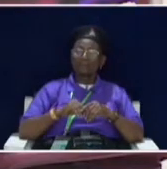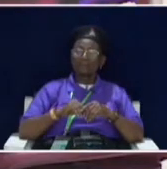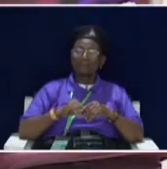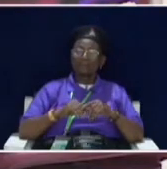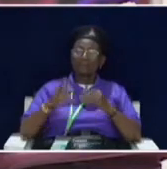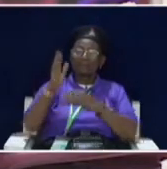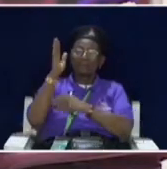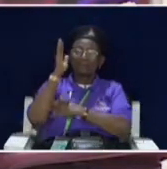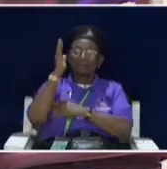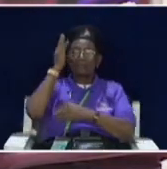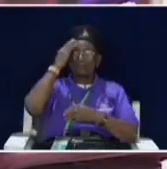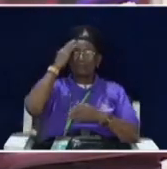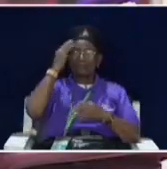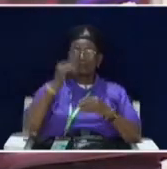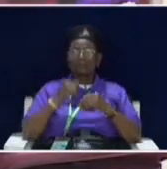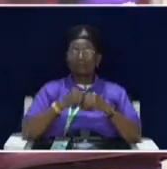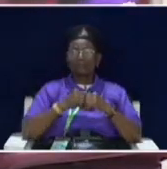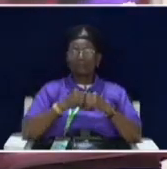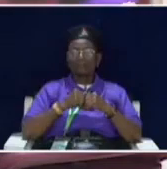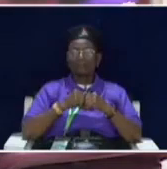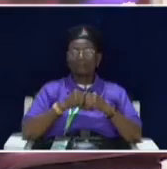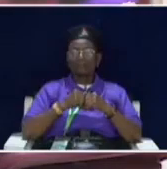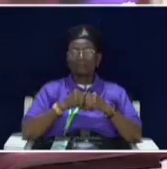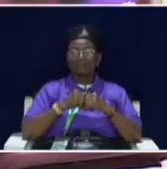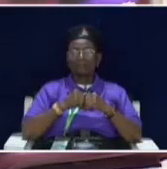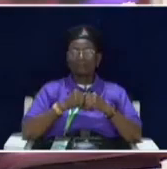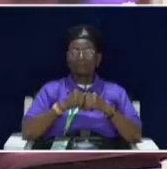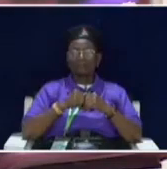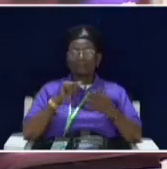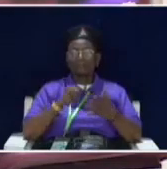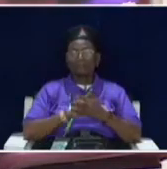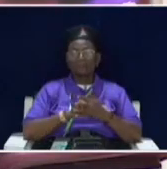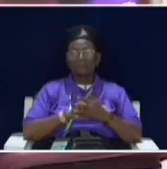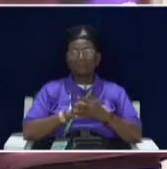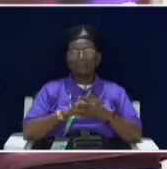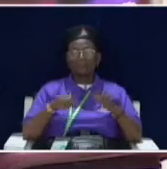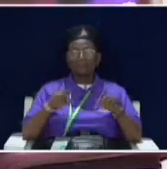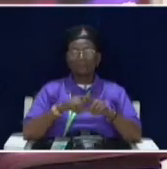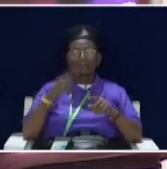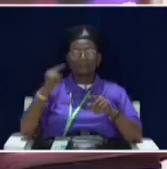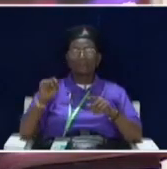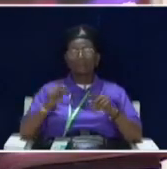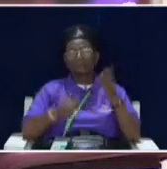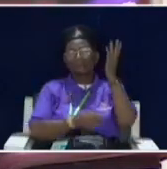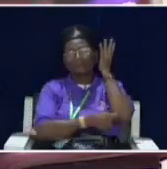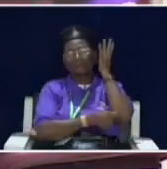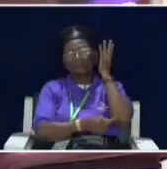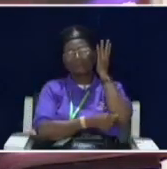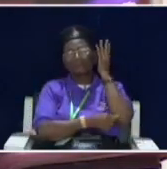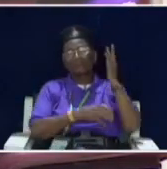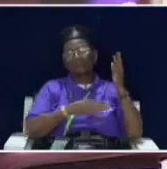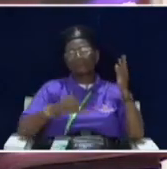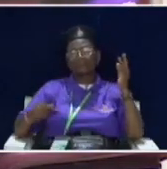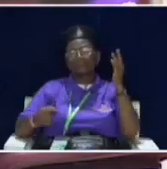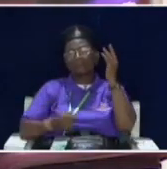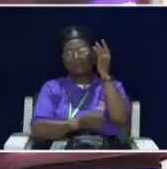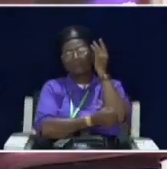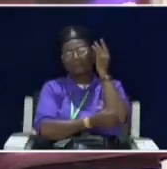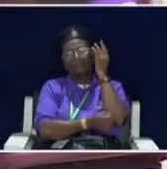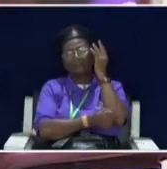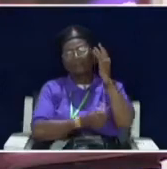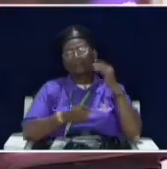God knew, Olorun mo, that as for Abraham and Sarah, dupe nipa ti Abraham ati